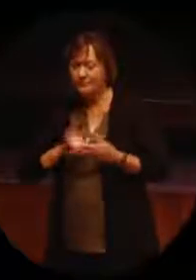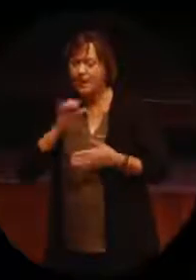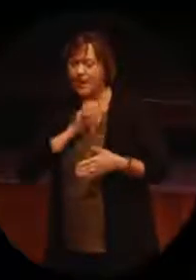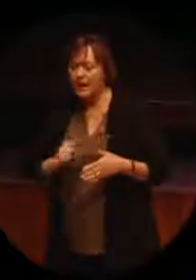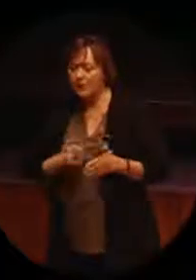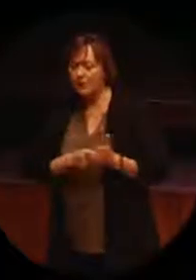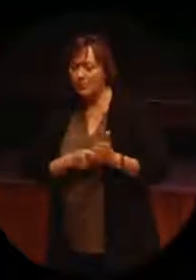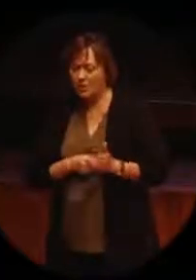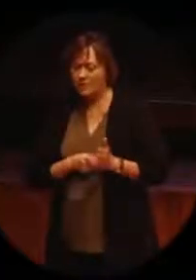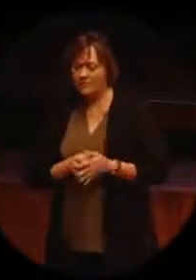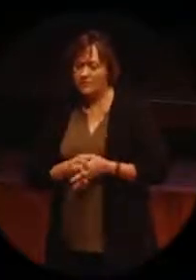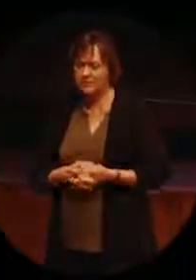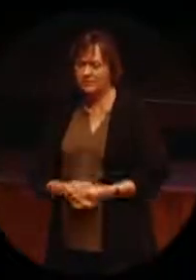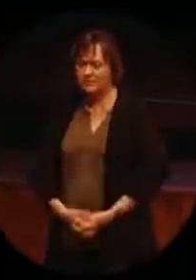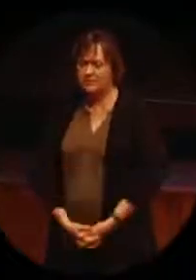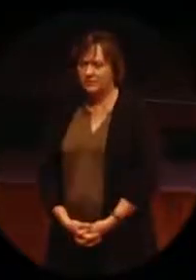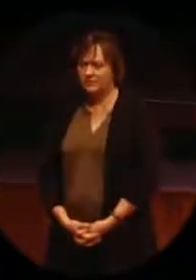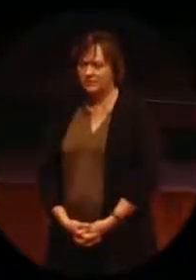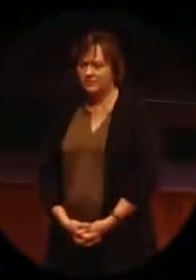waive that age requirement?